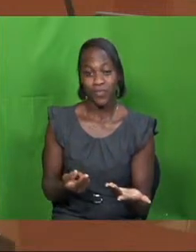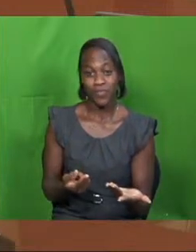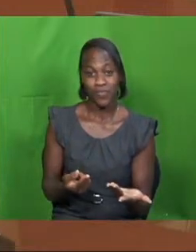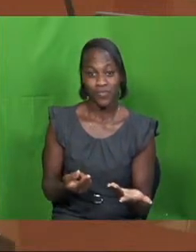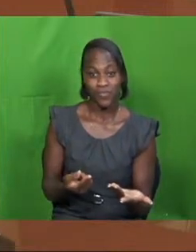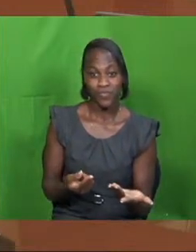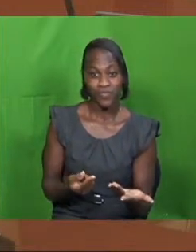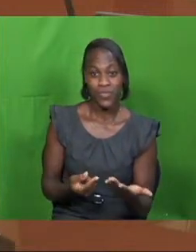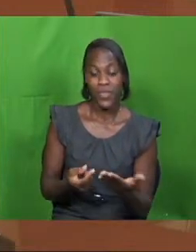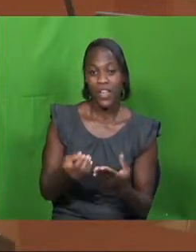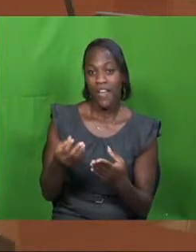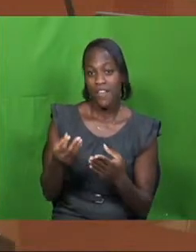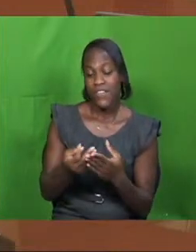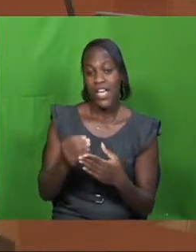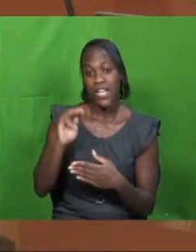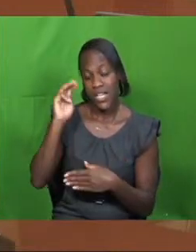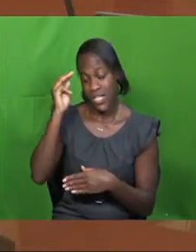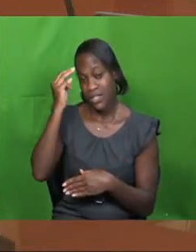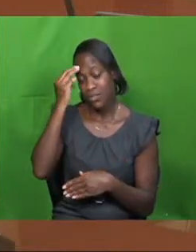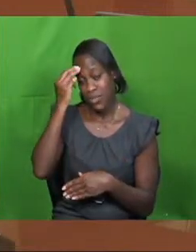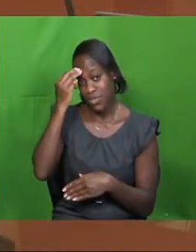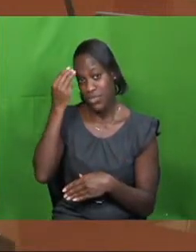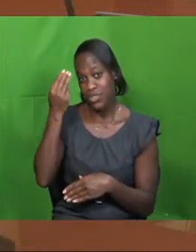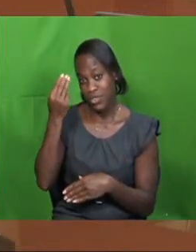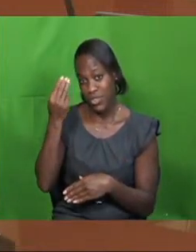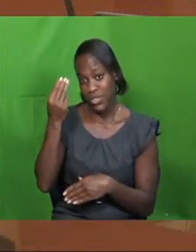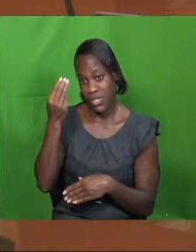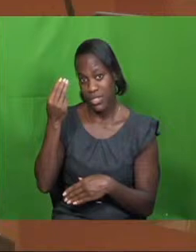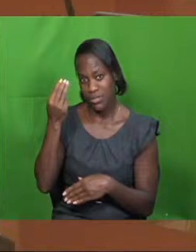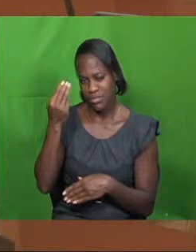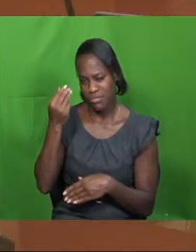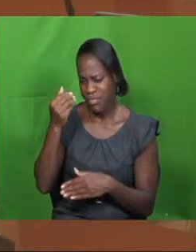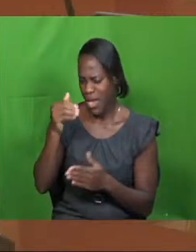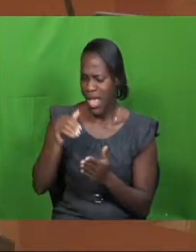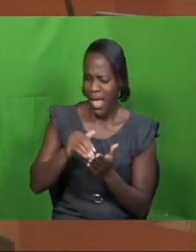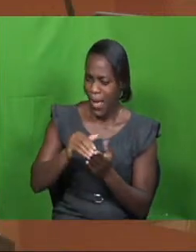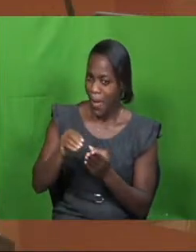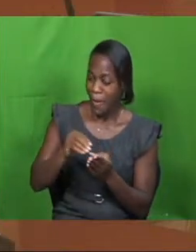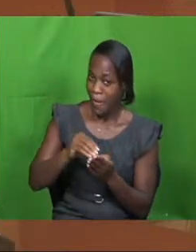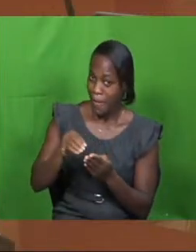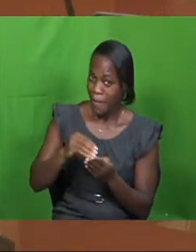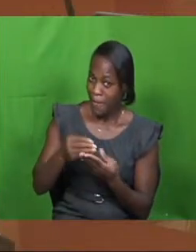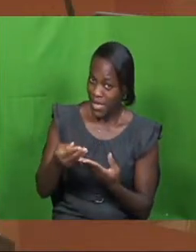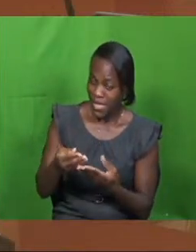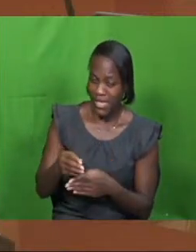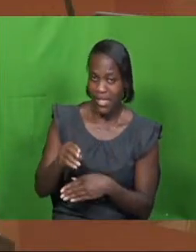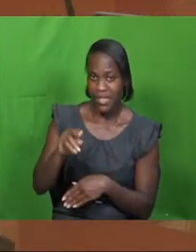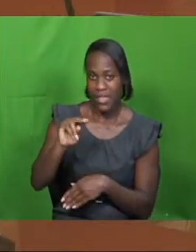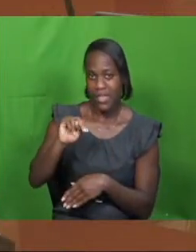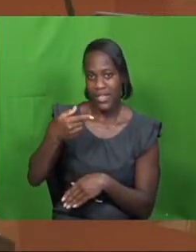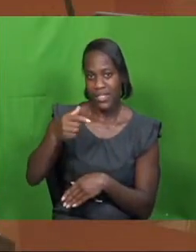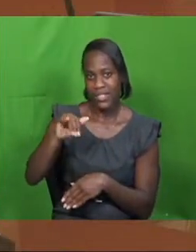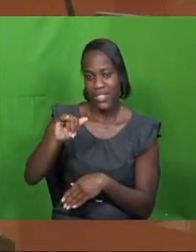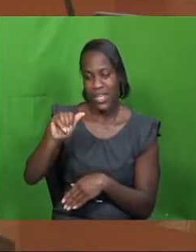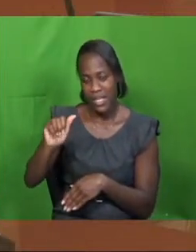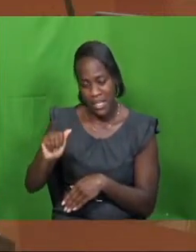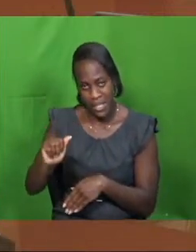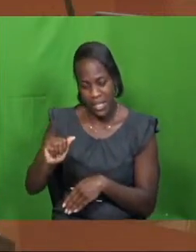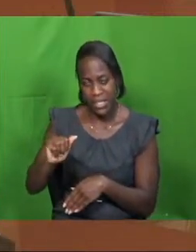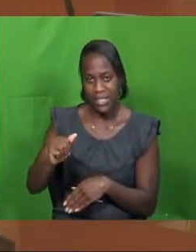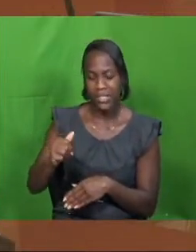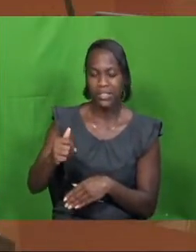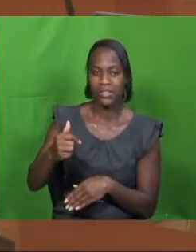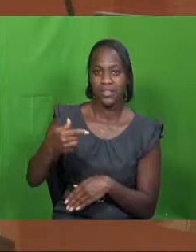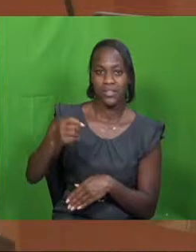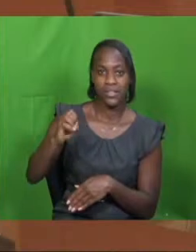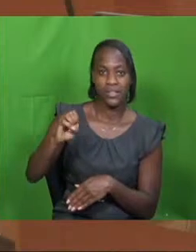the Finance Ministry is just about making payments in terms of NHIA, Get Fund,